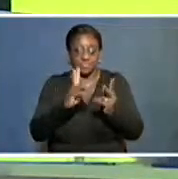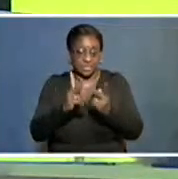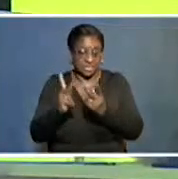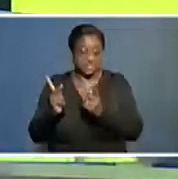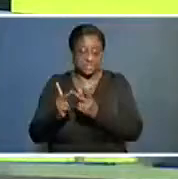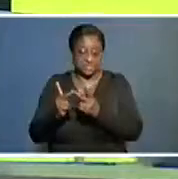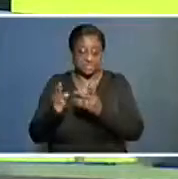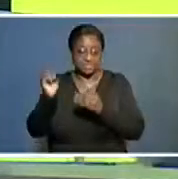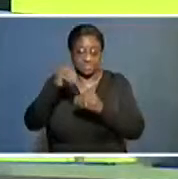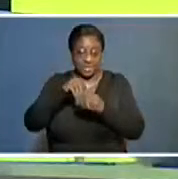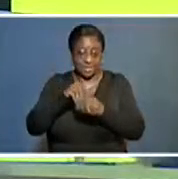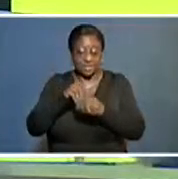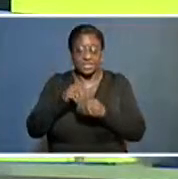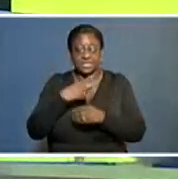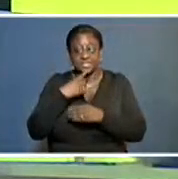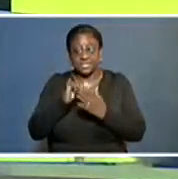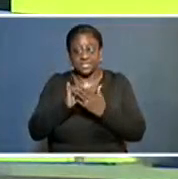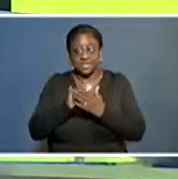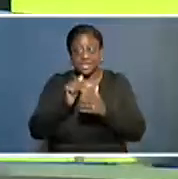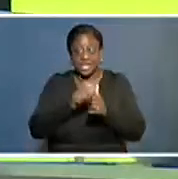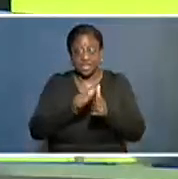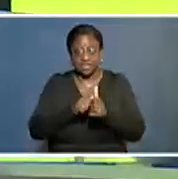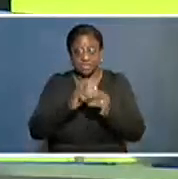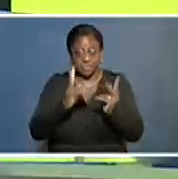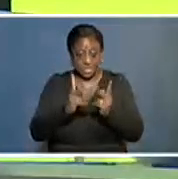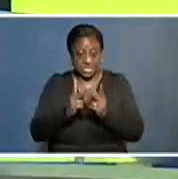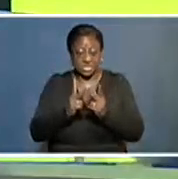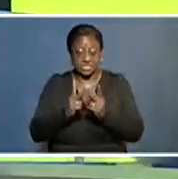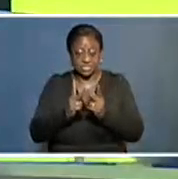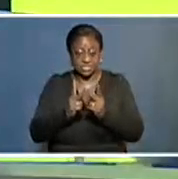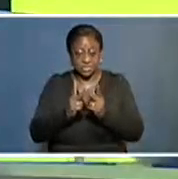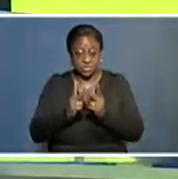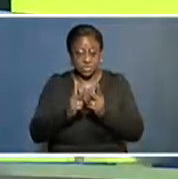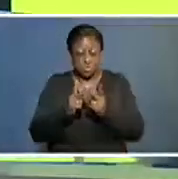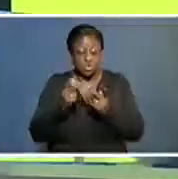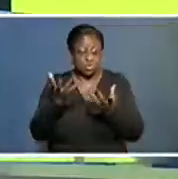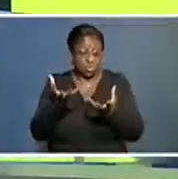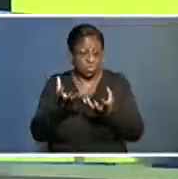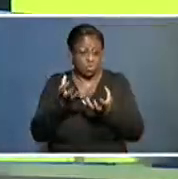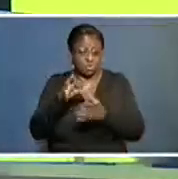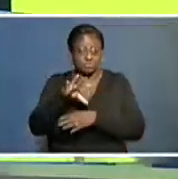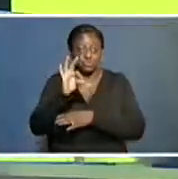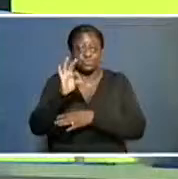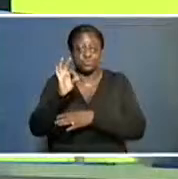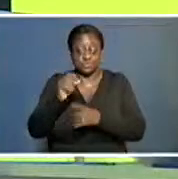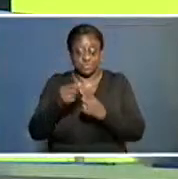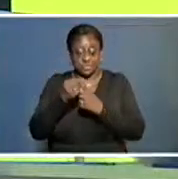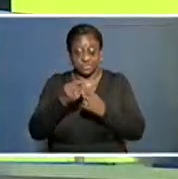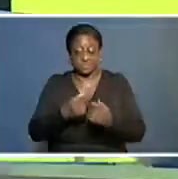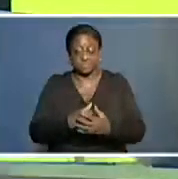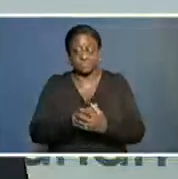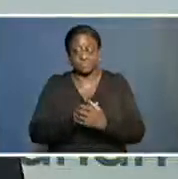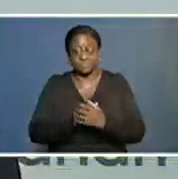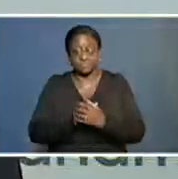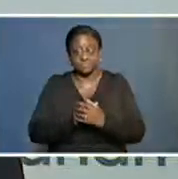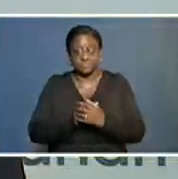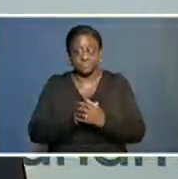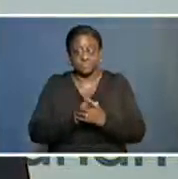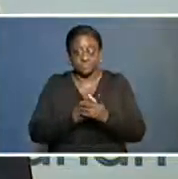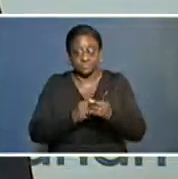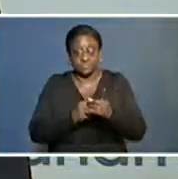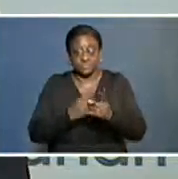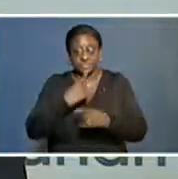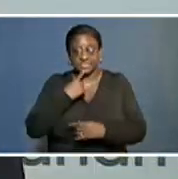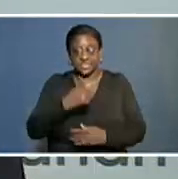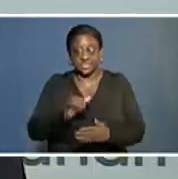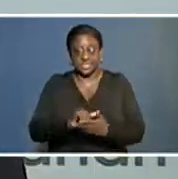The Minister of Tourism says each city selected was strategically chosen. For example,